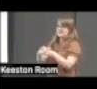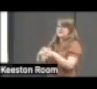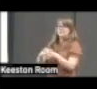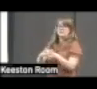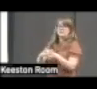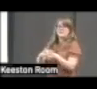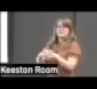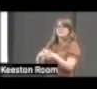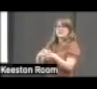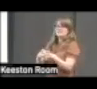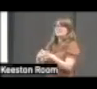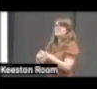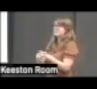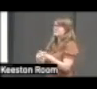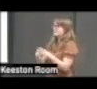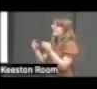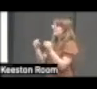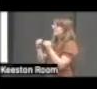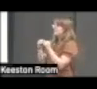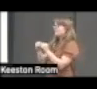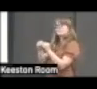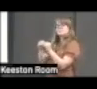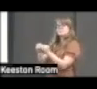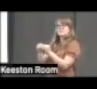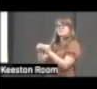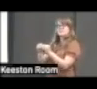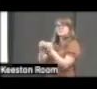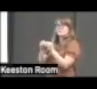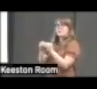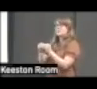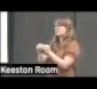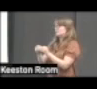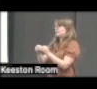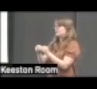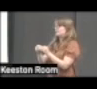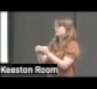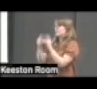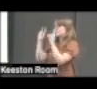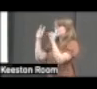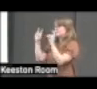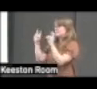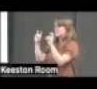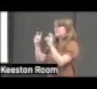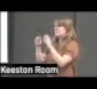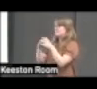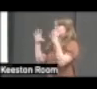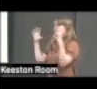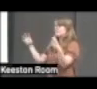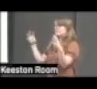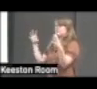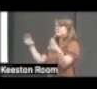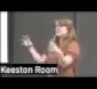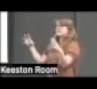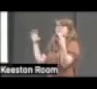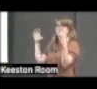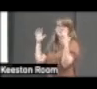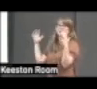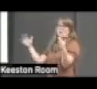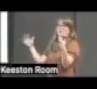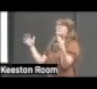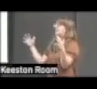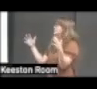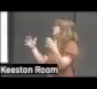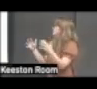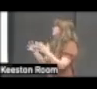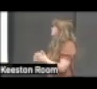bring animals into captivity, the first breeding wild generation are called founders, and they have the genetics from the